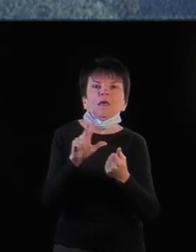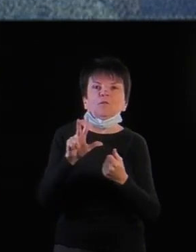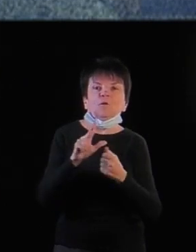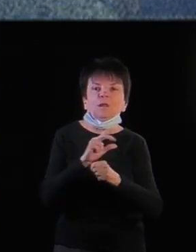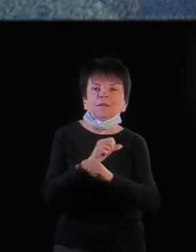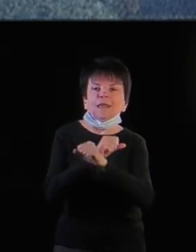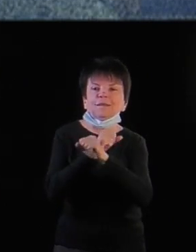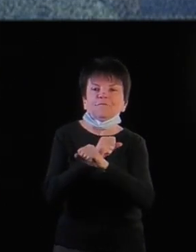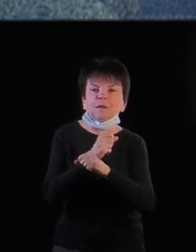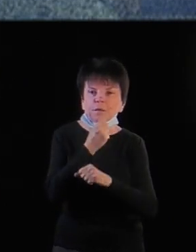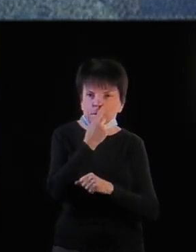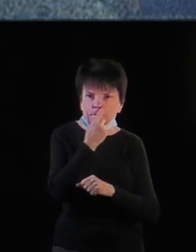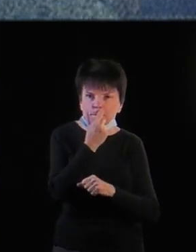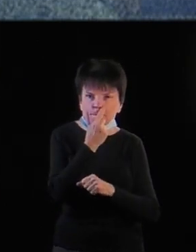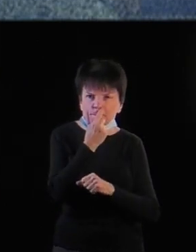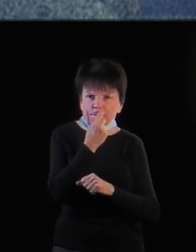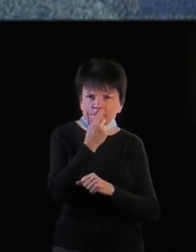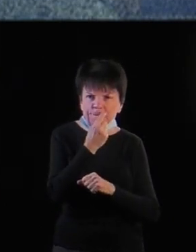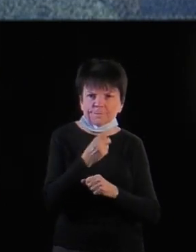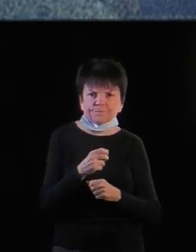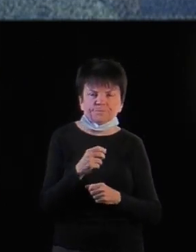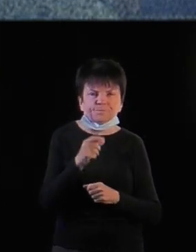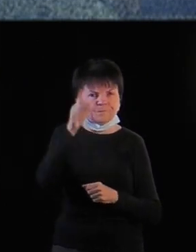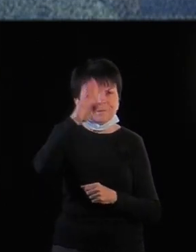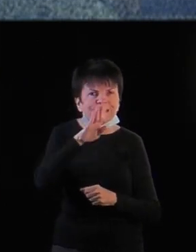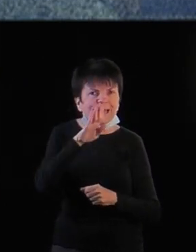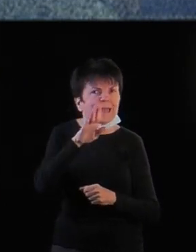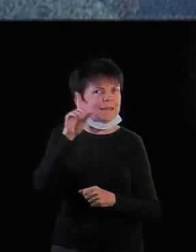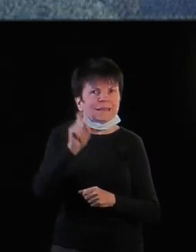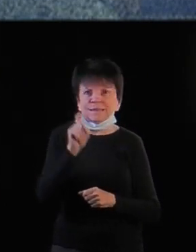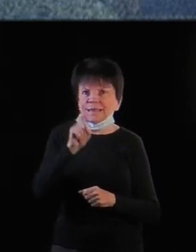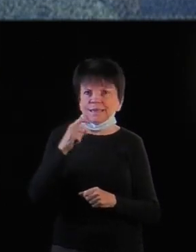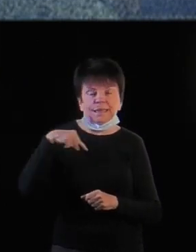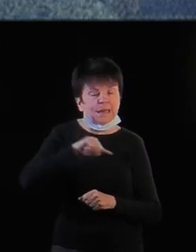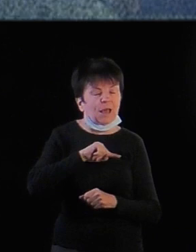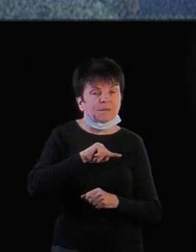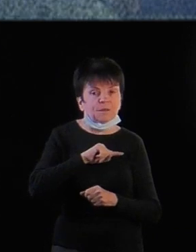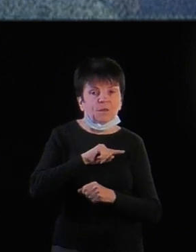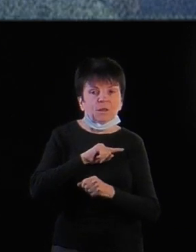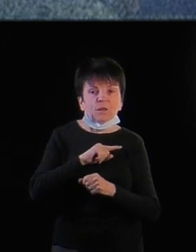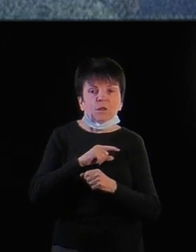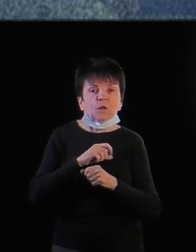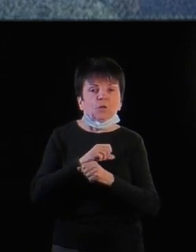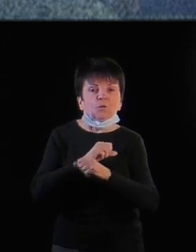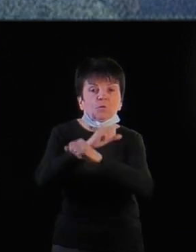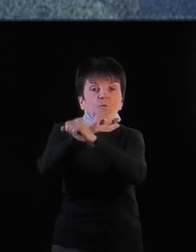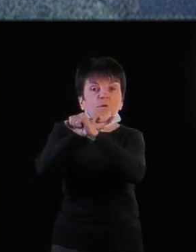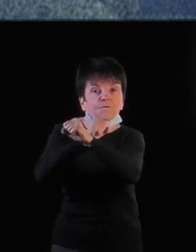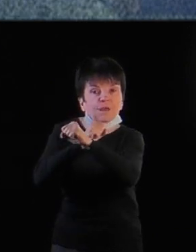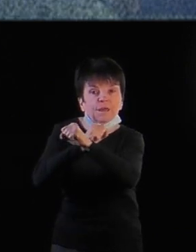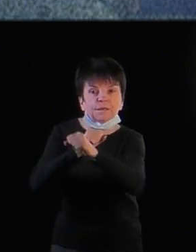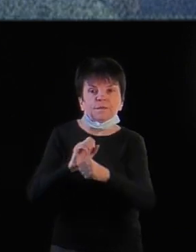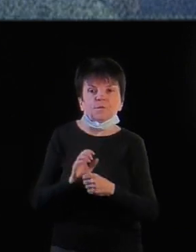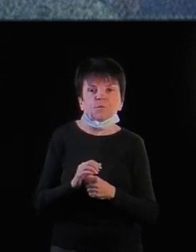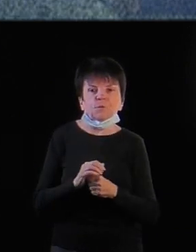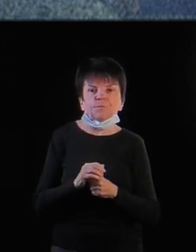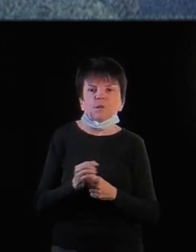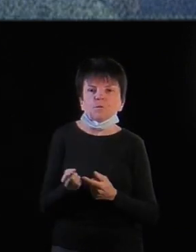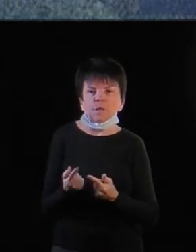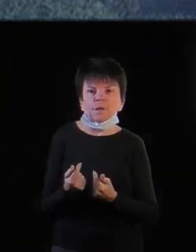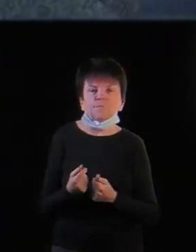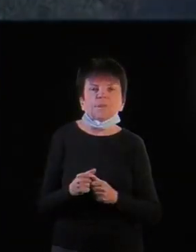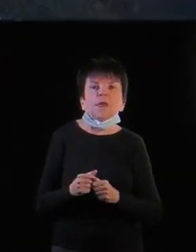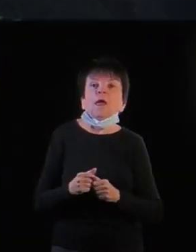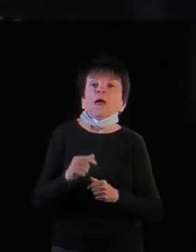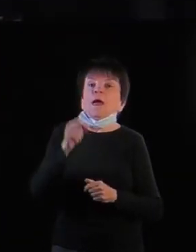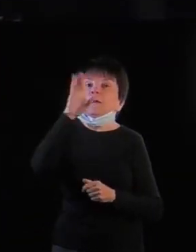here's an interesting thing, because on one hand, God doesn't need us to defend. Let's make that abundantly clear. God doesn't need you, and